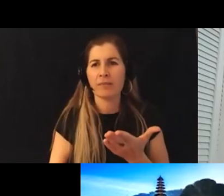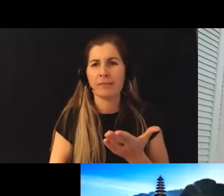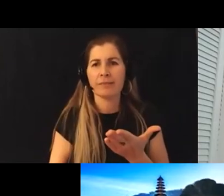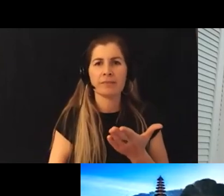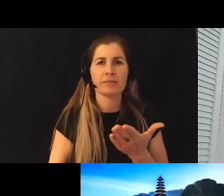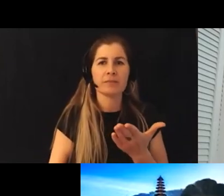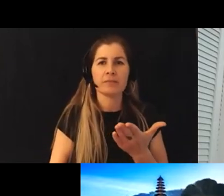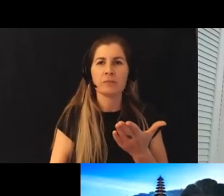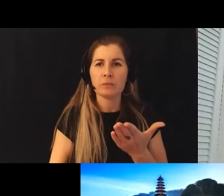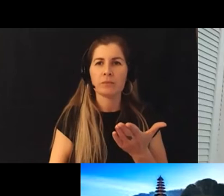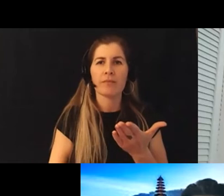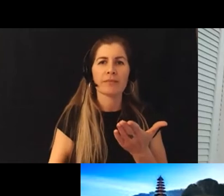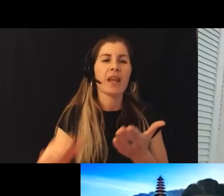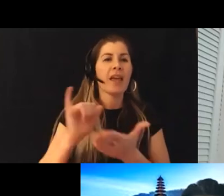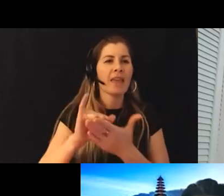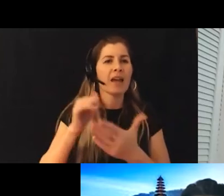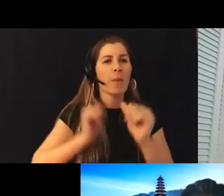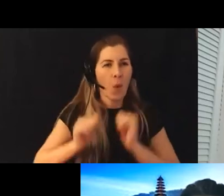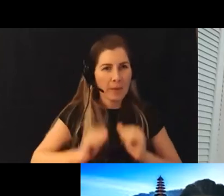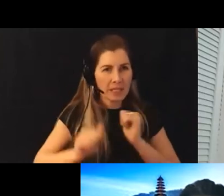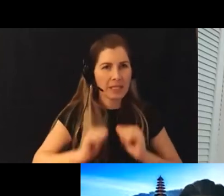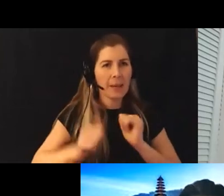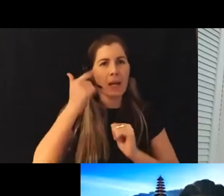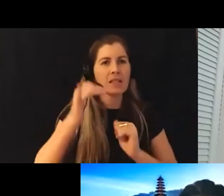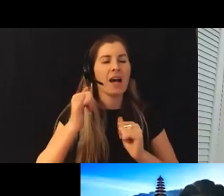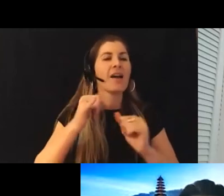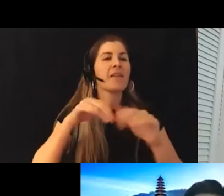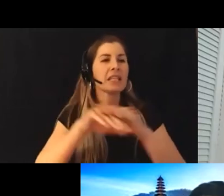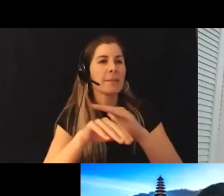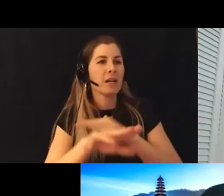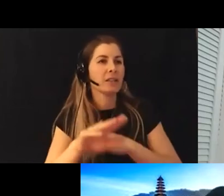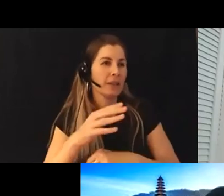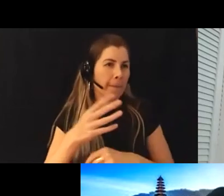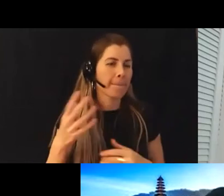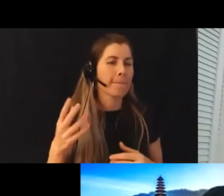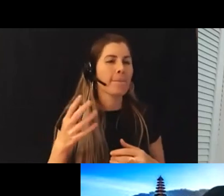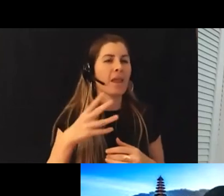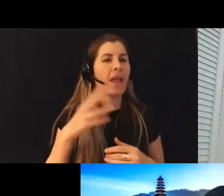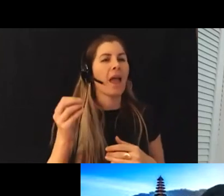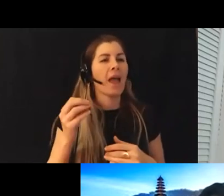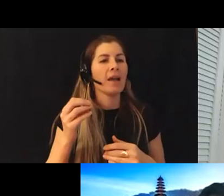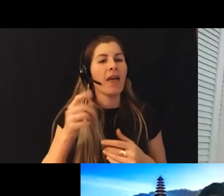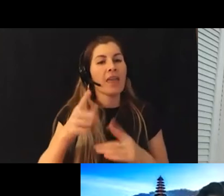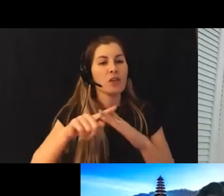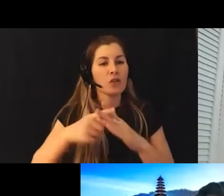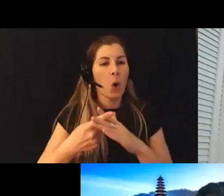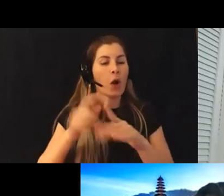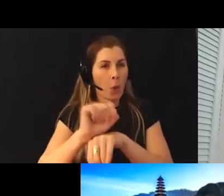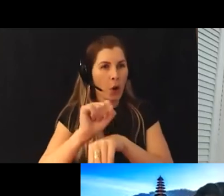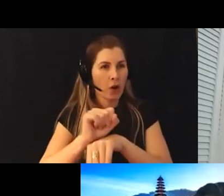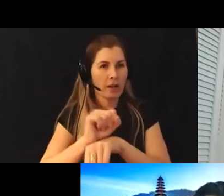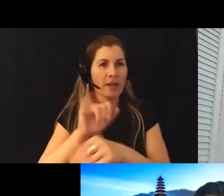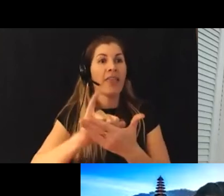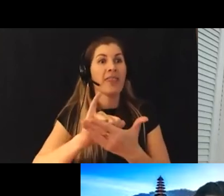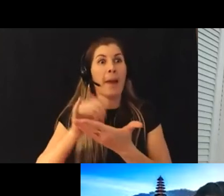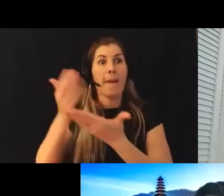engagement with their performances because of accessibility possibly, right? Since they started working. So I'm gonna bring that person in